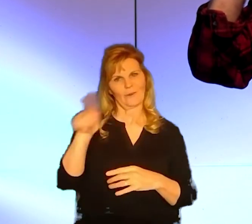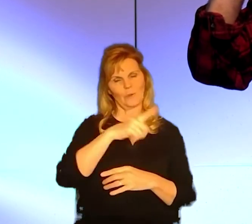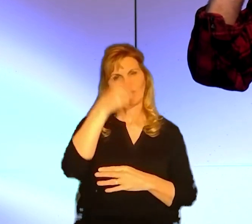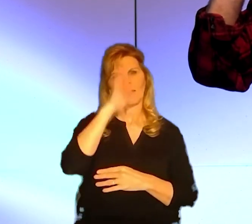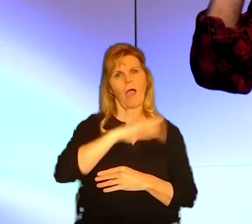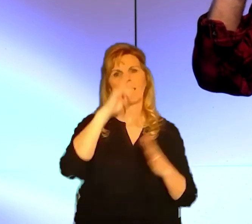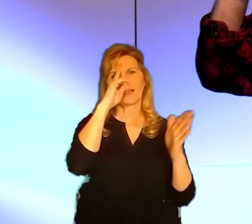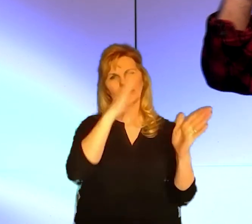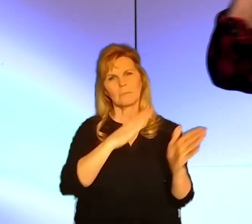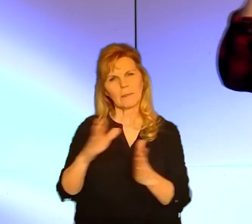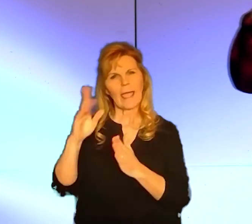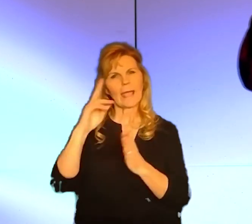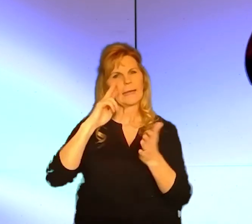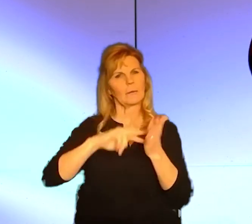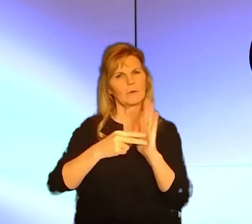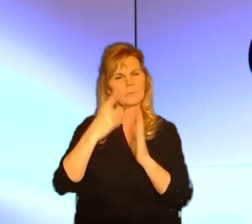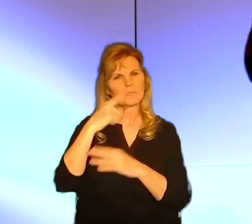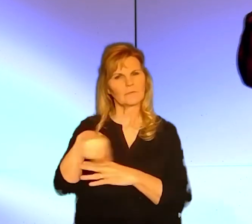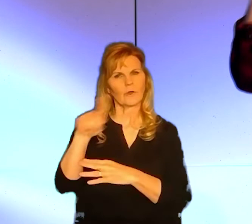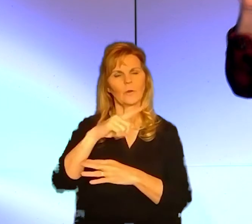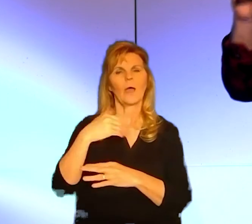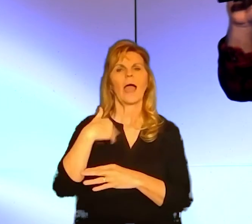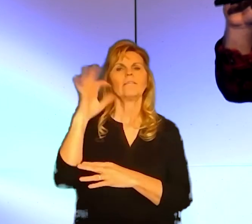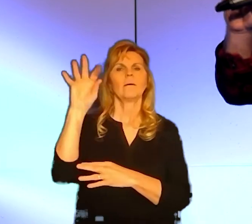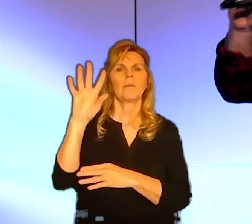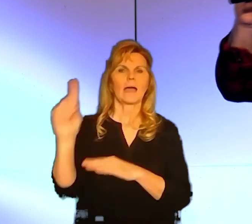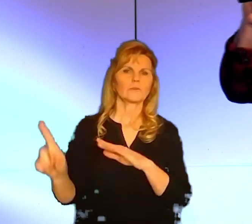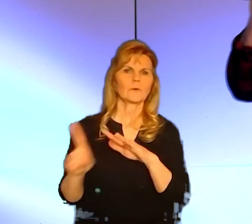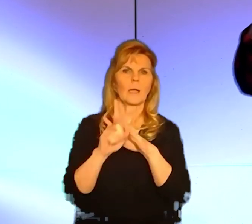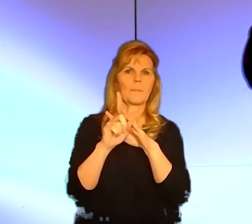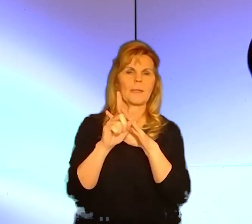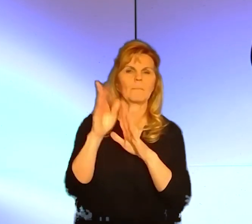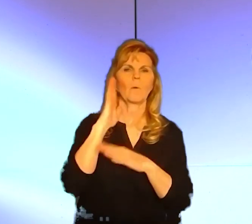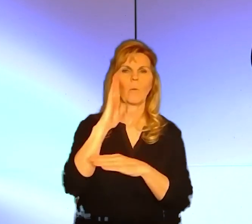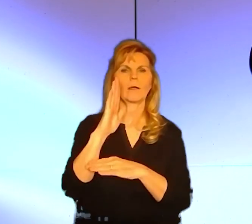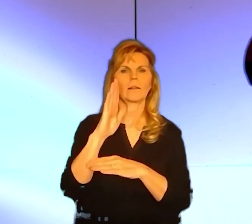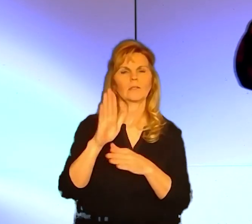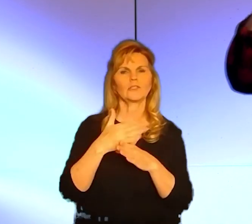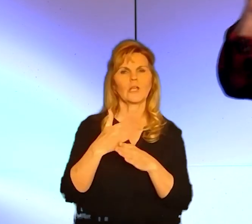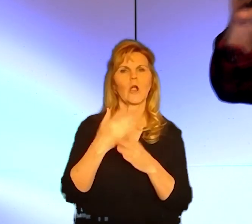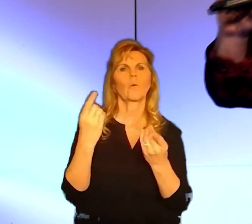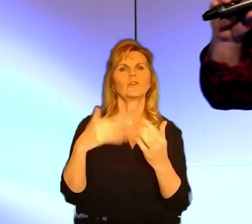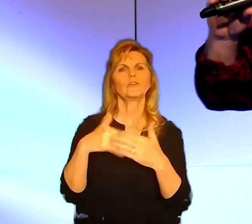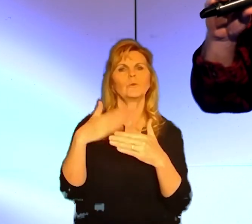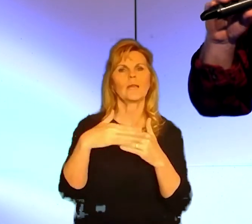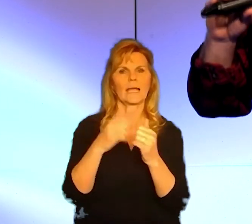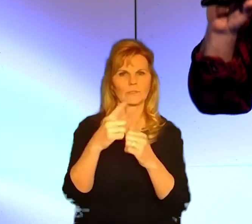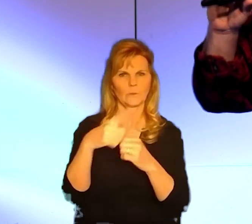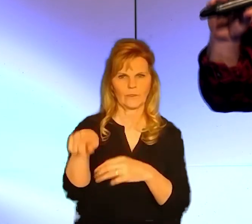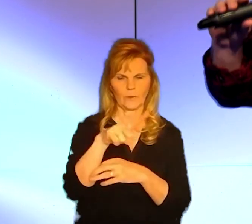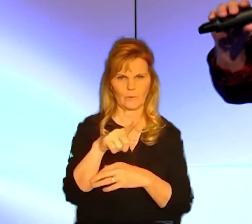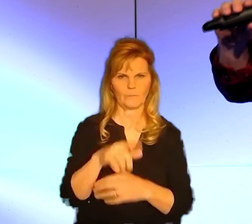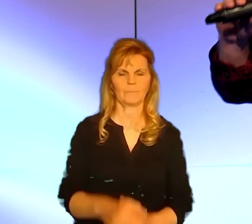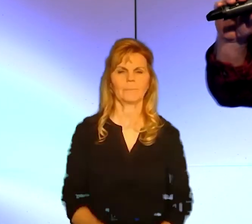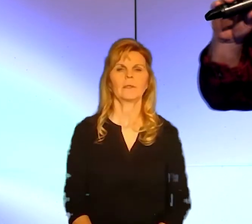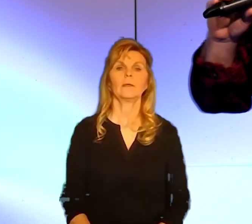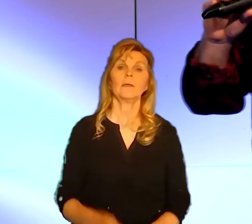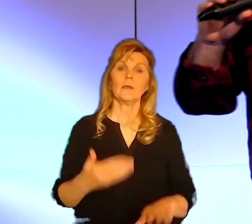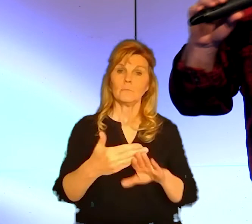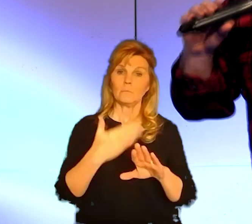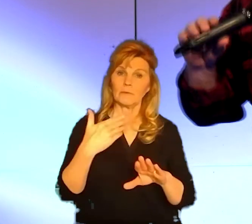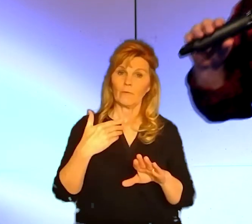for you. One of our pastors will share some next steps with you here in a minute. But as we close